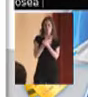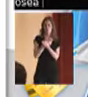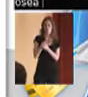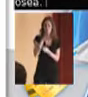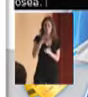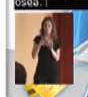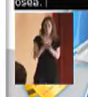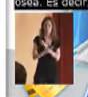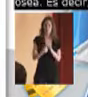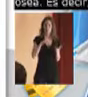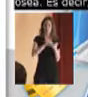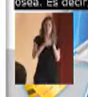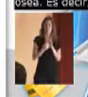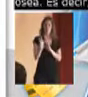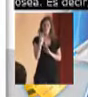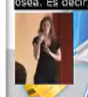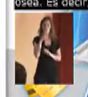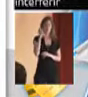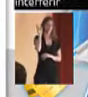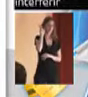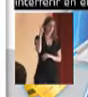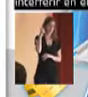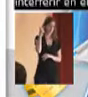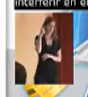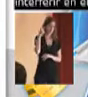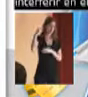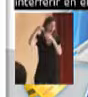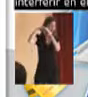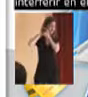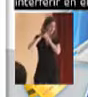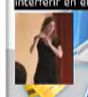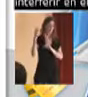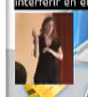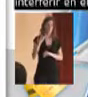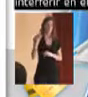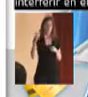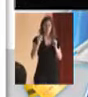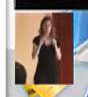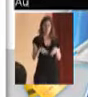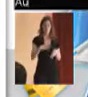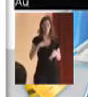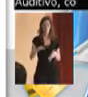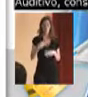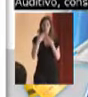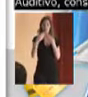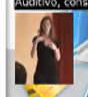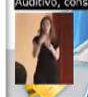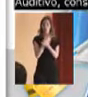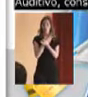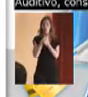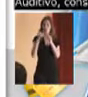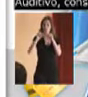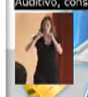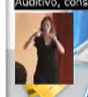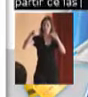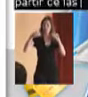transmission systems who do not interfere in the auditive channel or hiding the ear